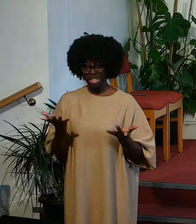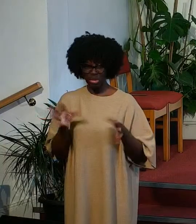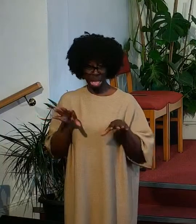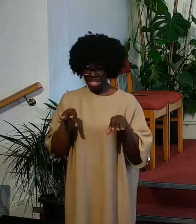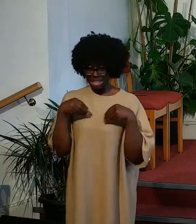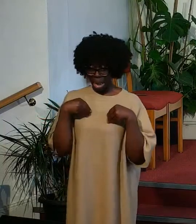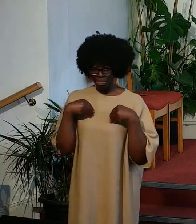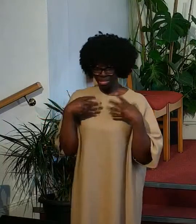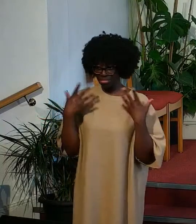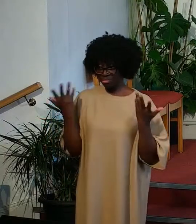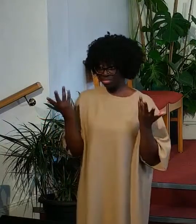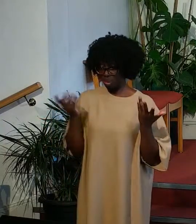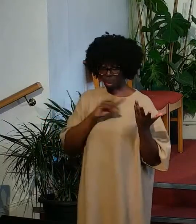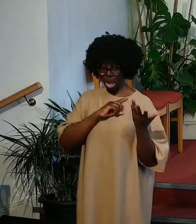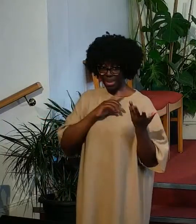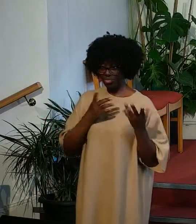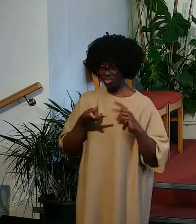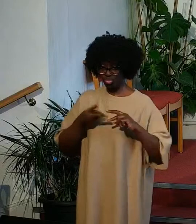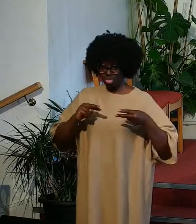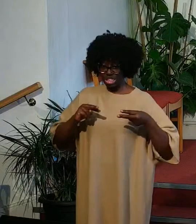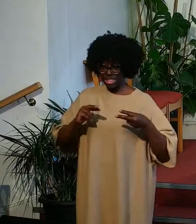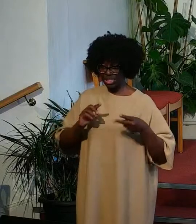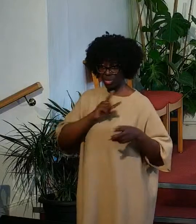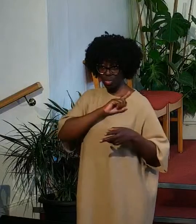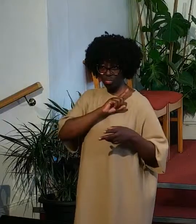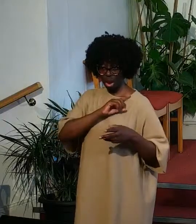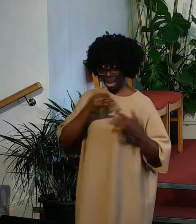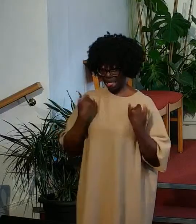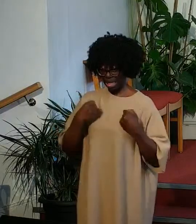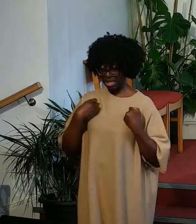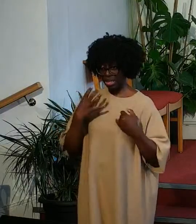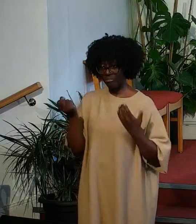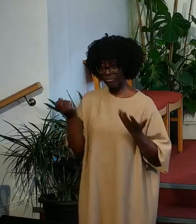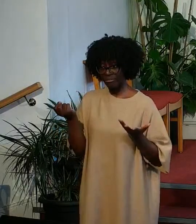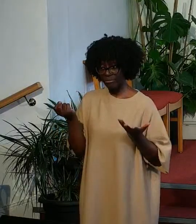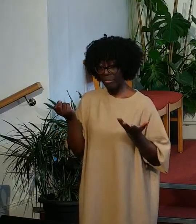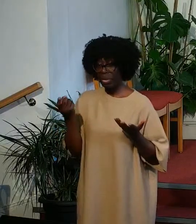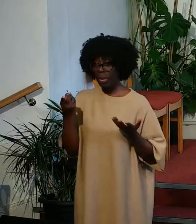But I'm glad, that no matter what you are given,